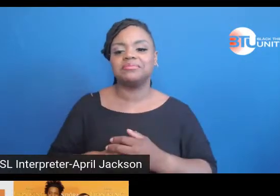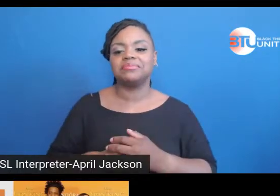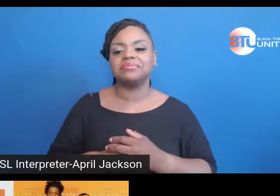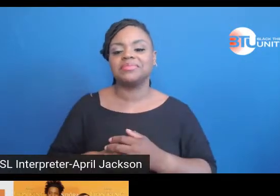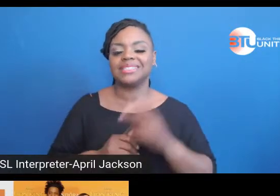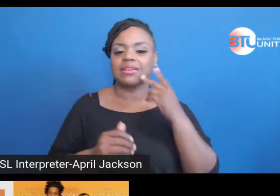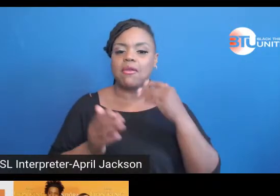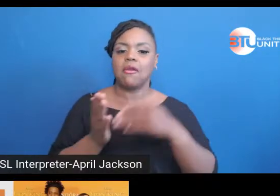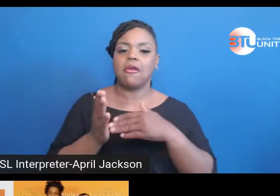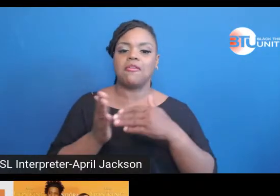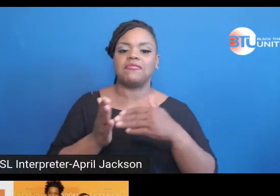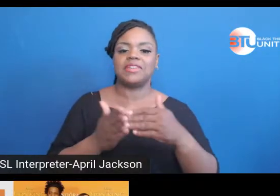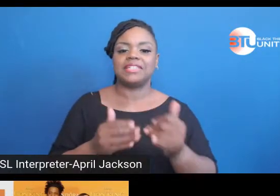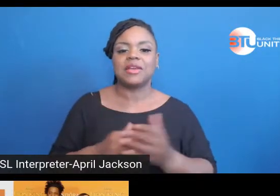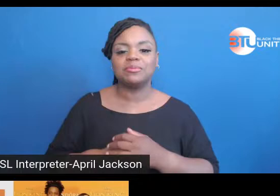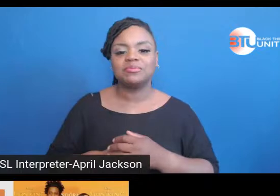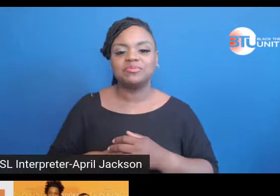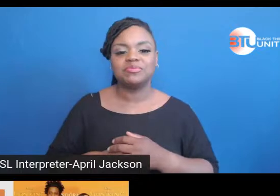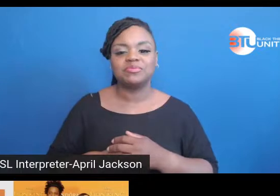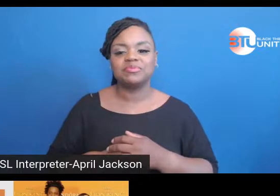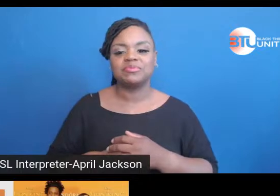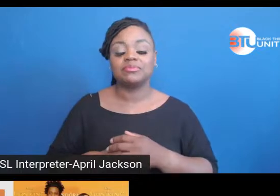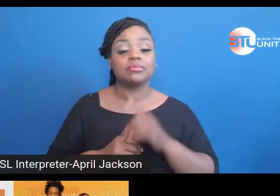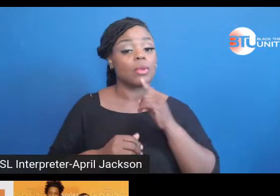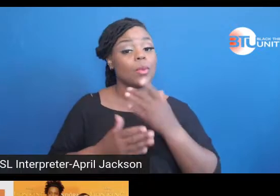One thing I will say, though, a lot of